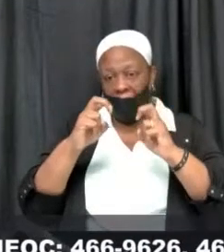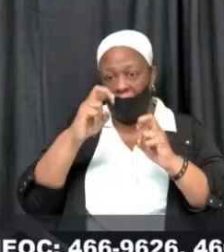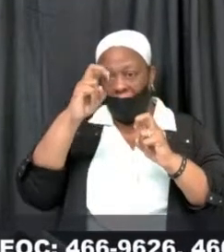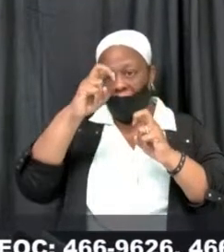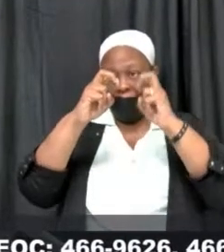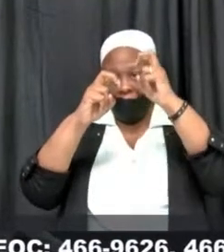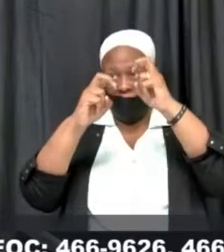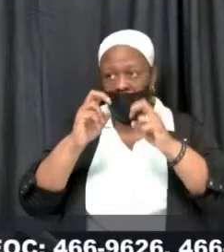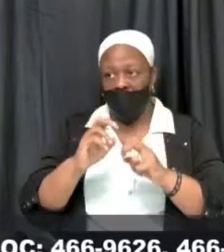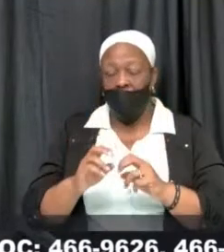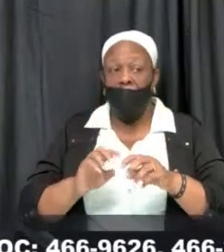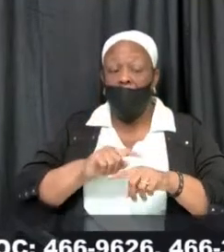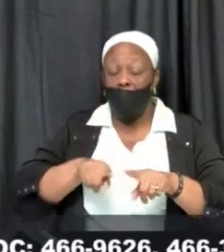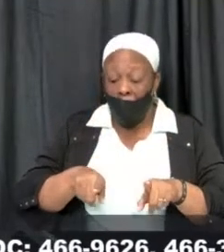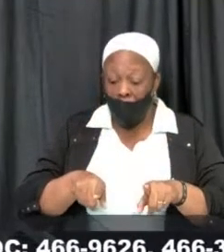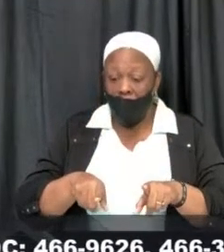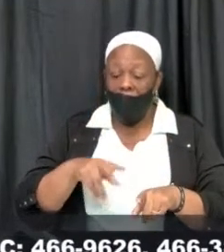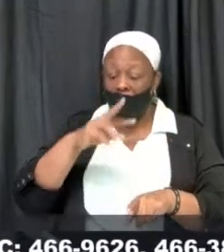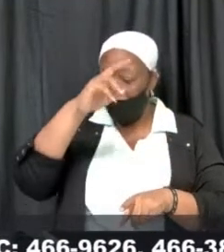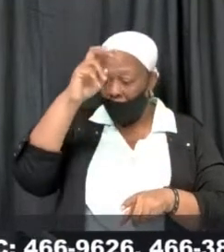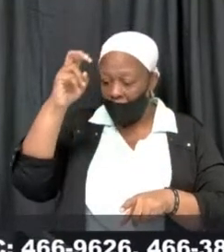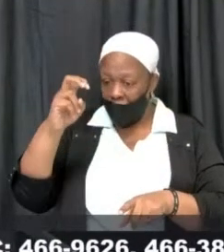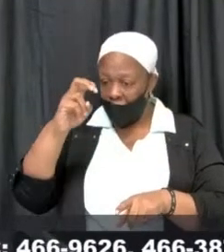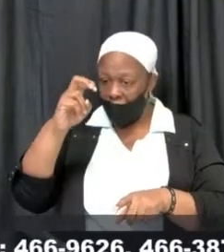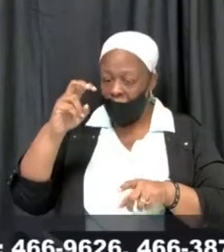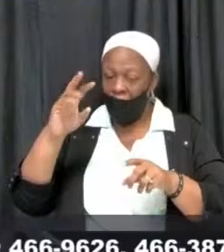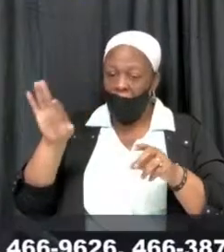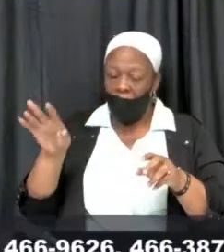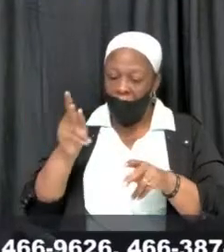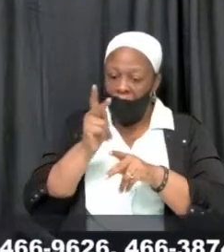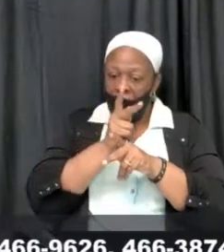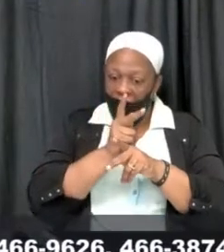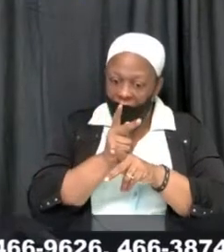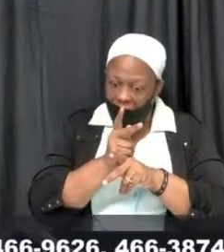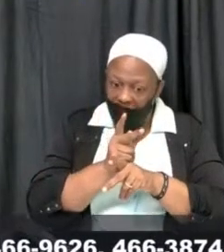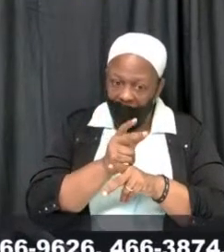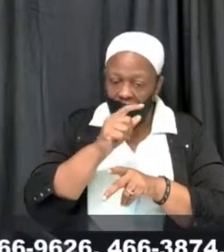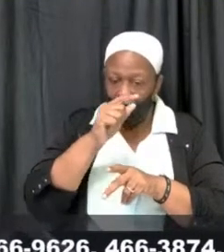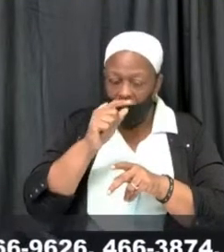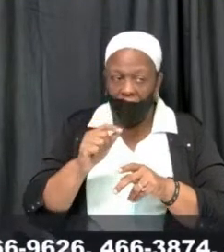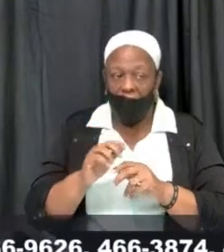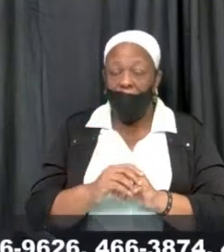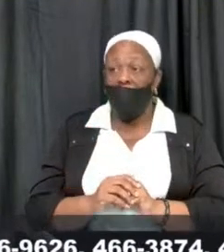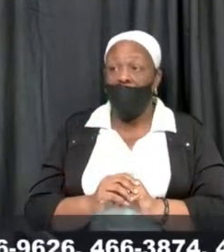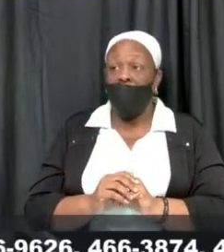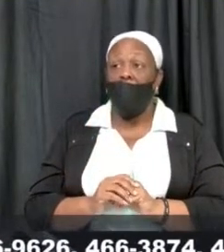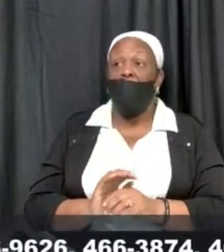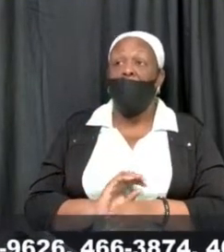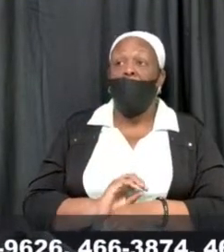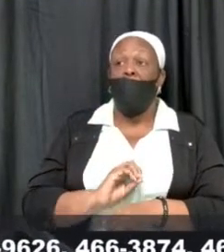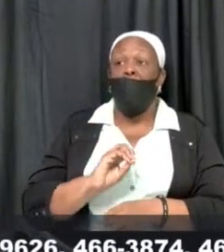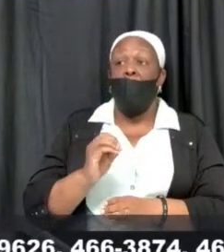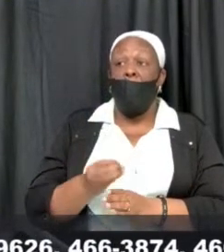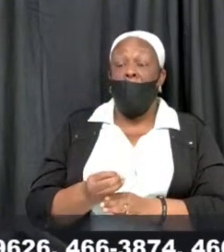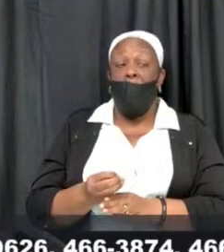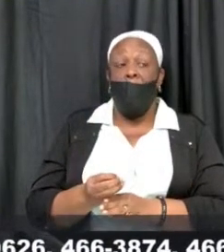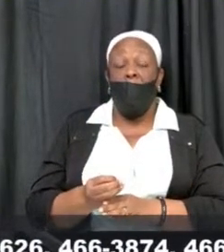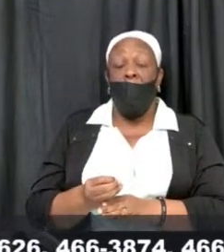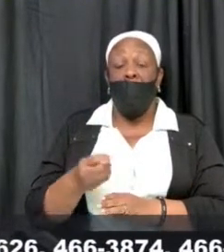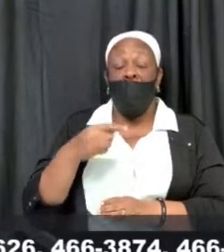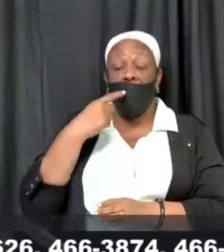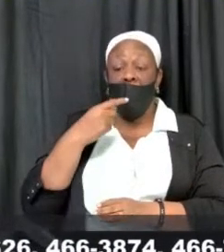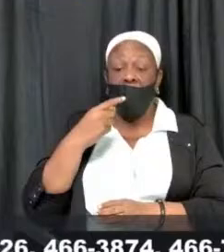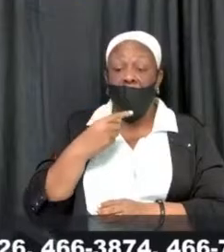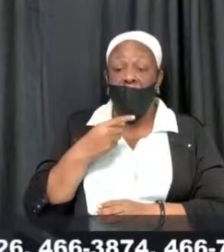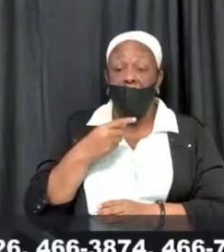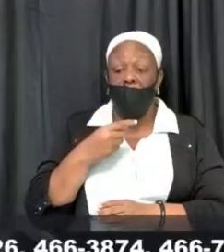you come down carefully, you will not fall. If I also told you that you needed to do the right thing and